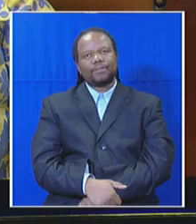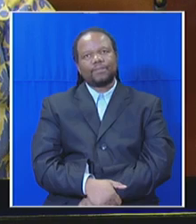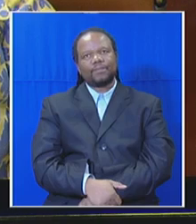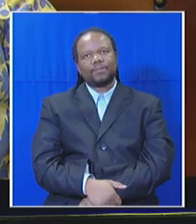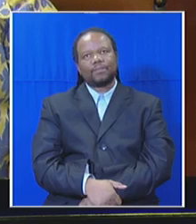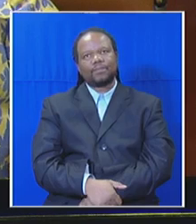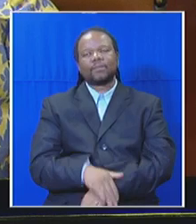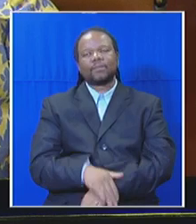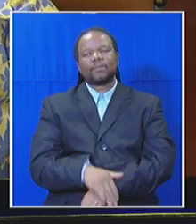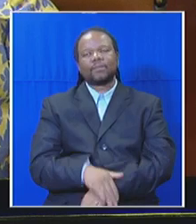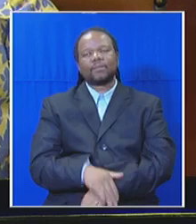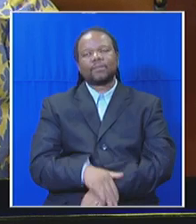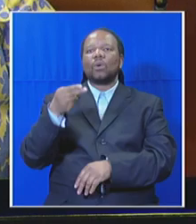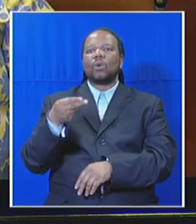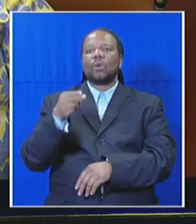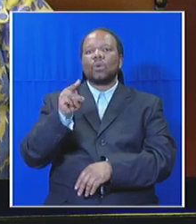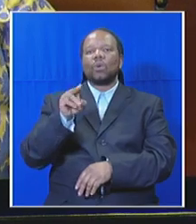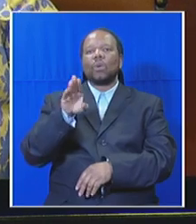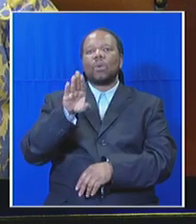Honorable Kubisa.